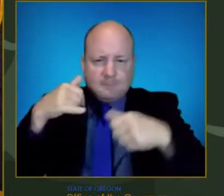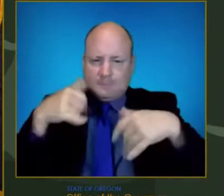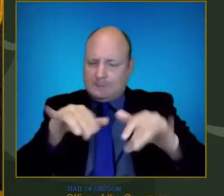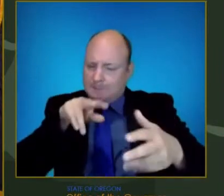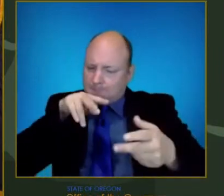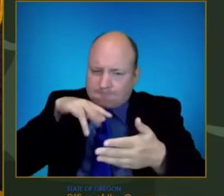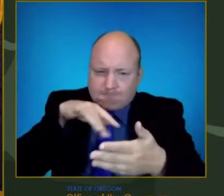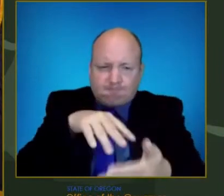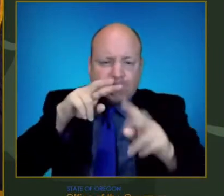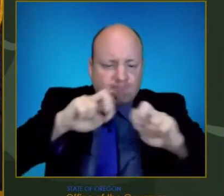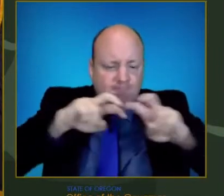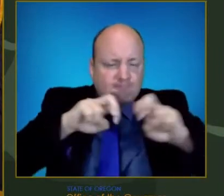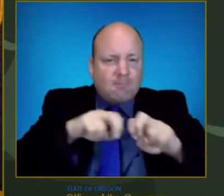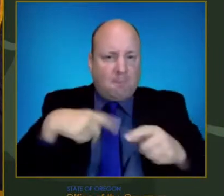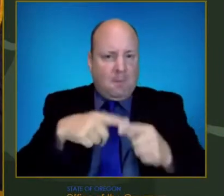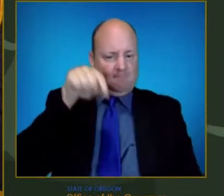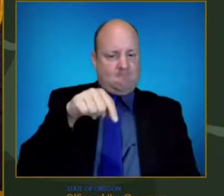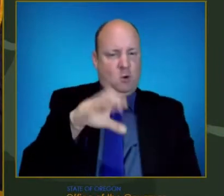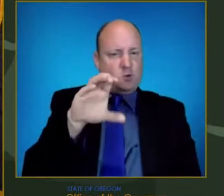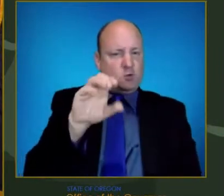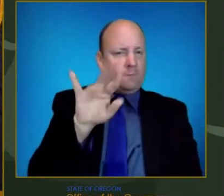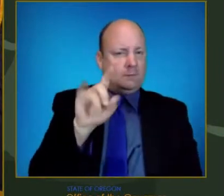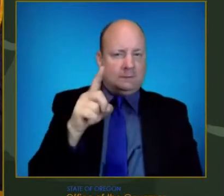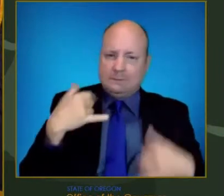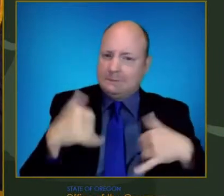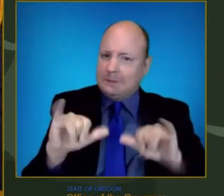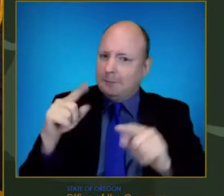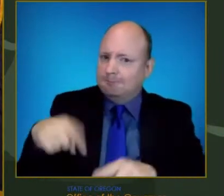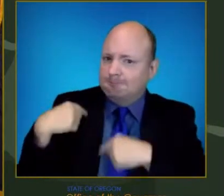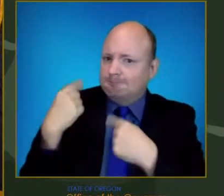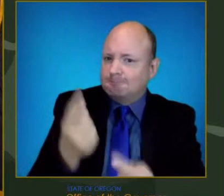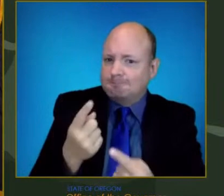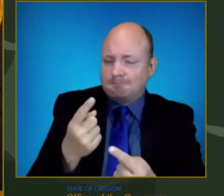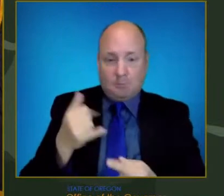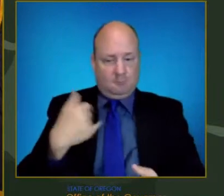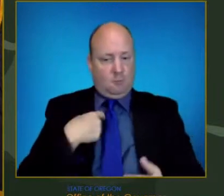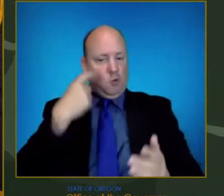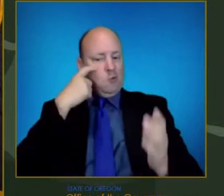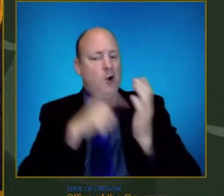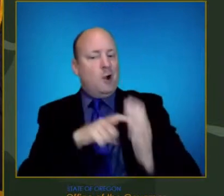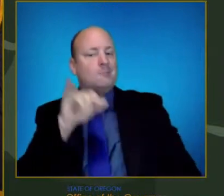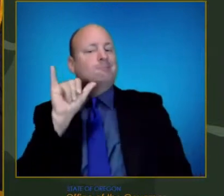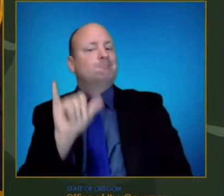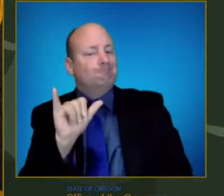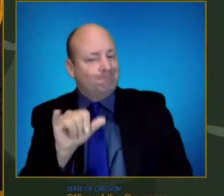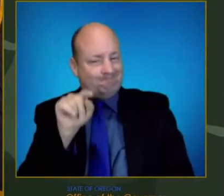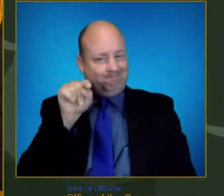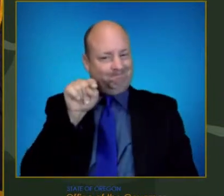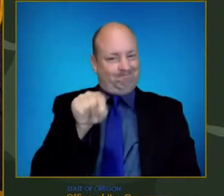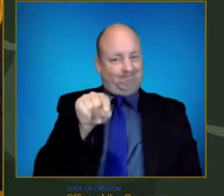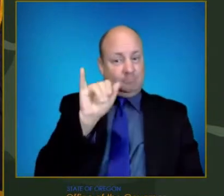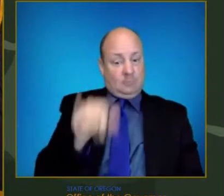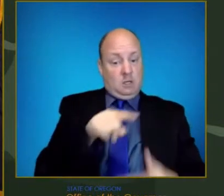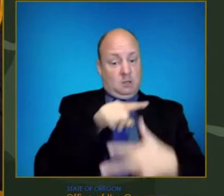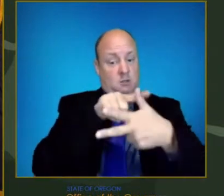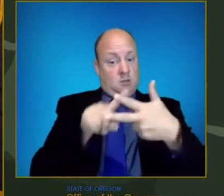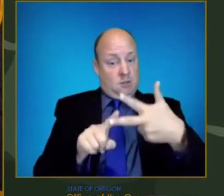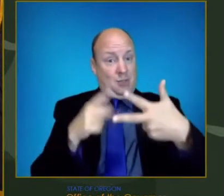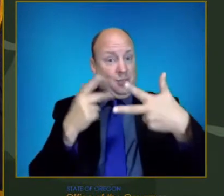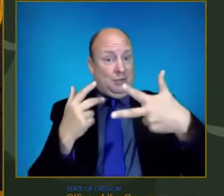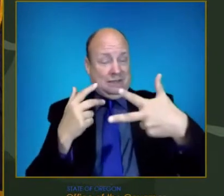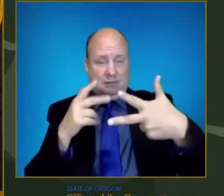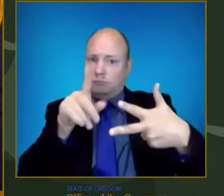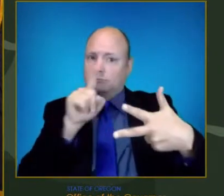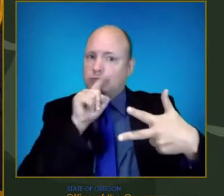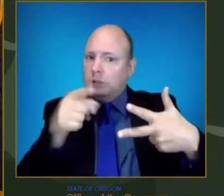us. We continue to see the powerful effectiveness of all three vaccines. We also continue to